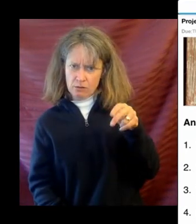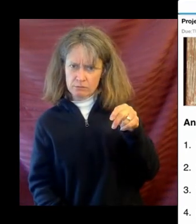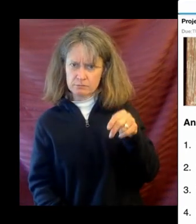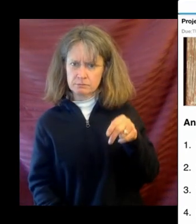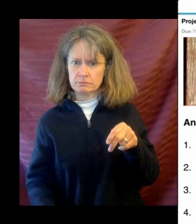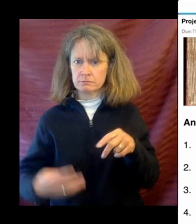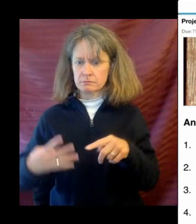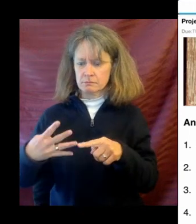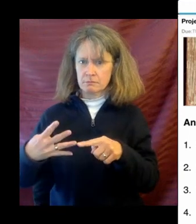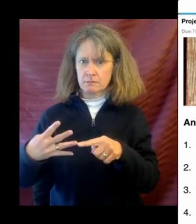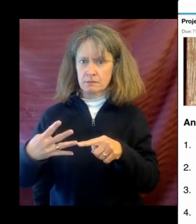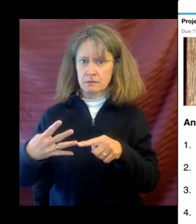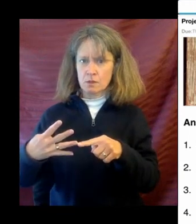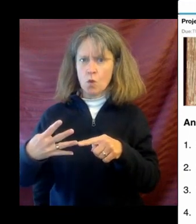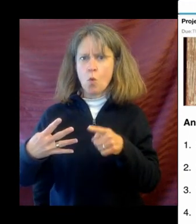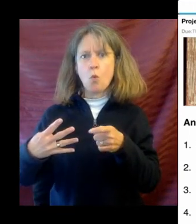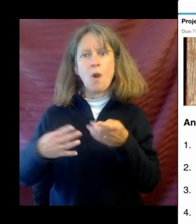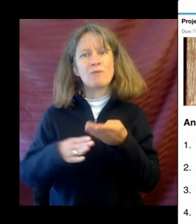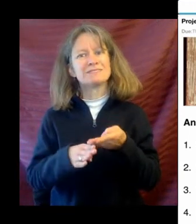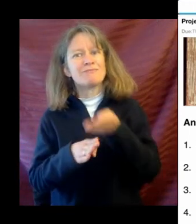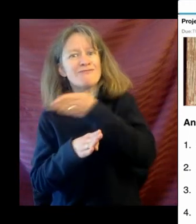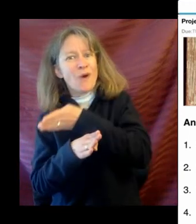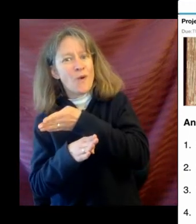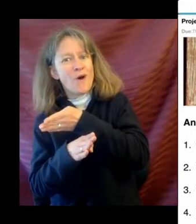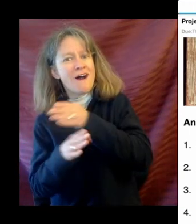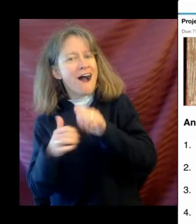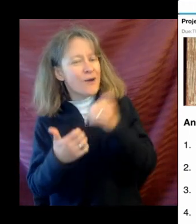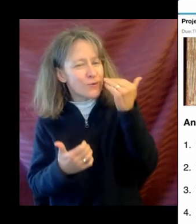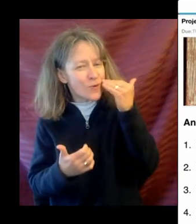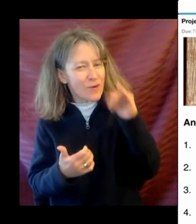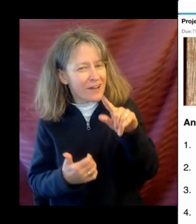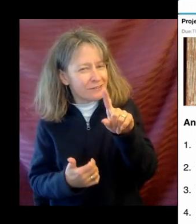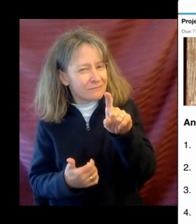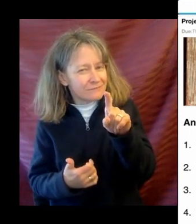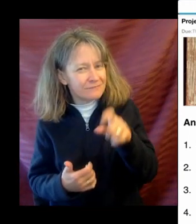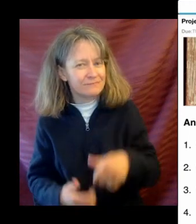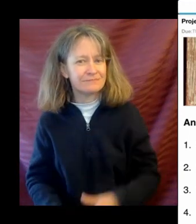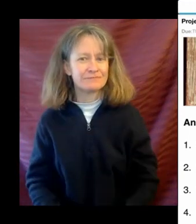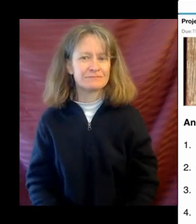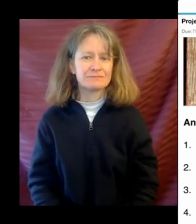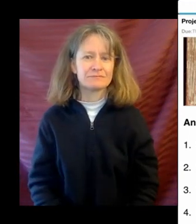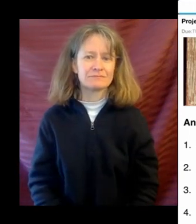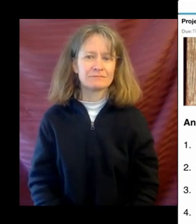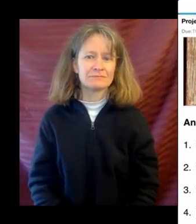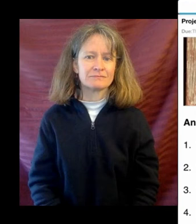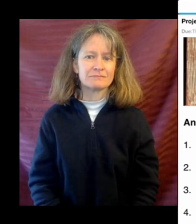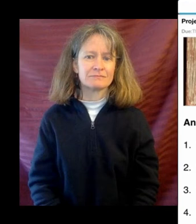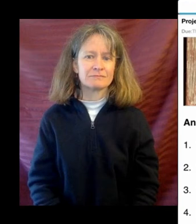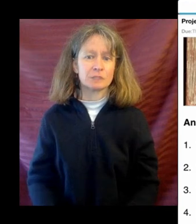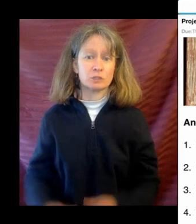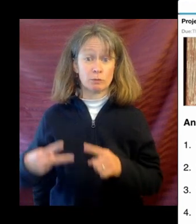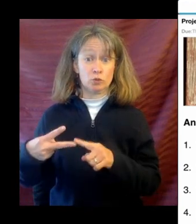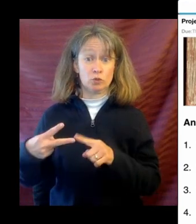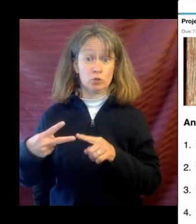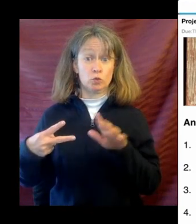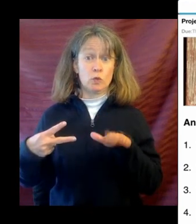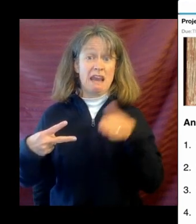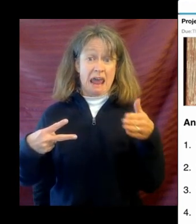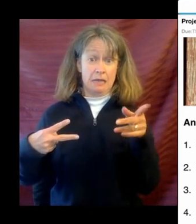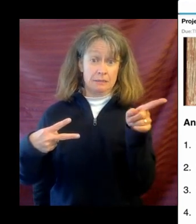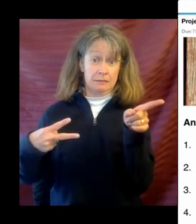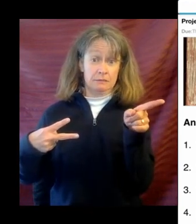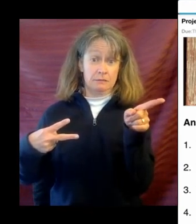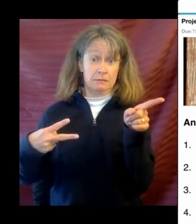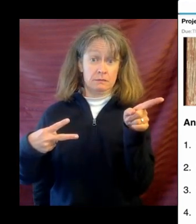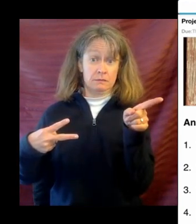What comes before? How do you know? So this would be what comes next. You have to